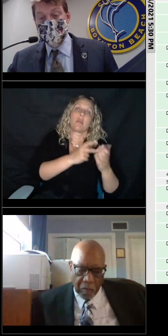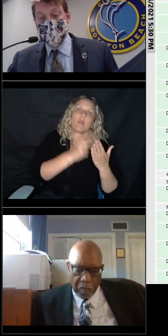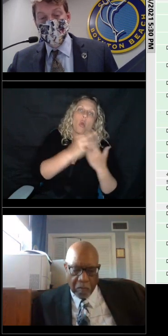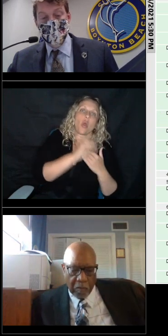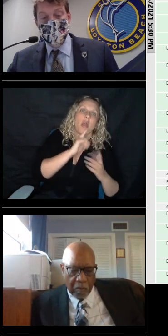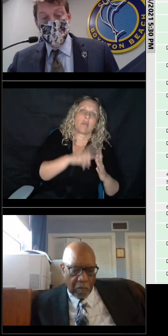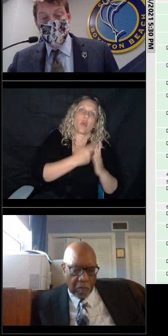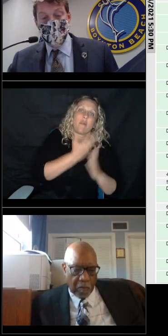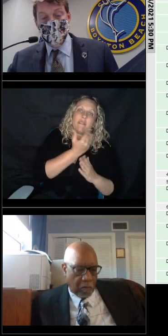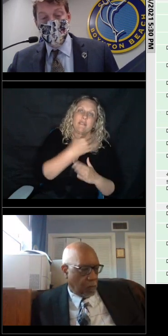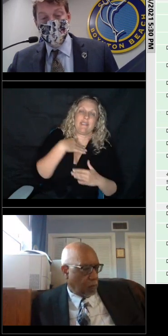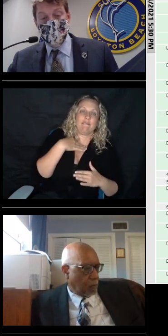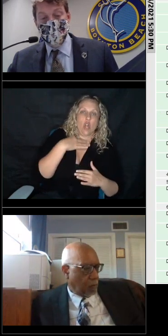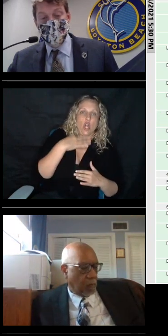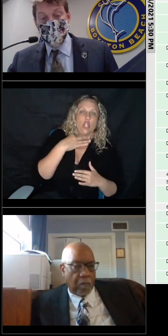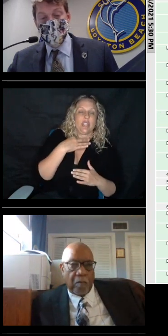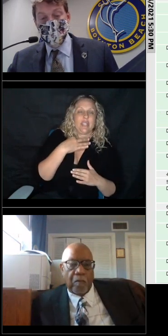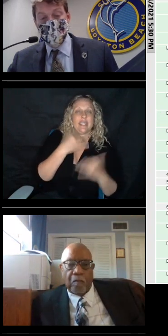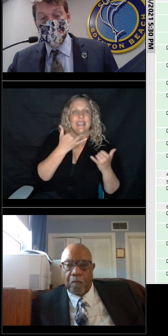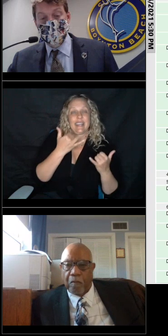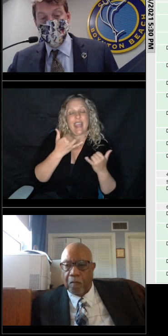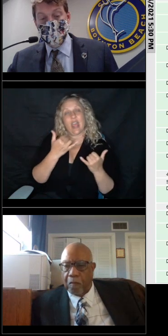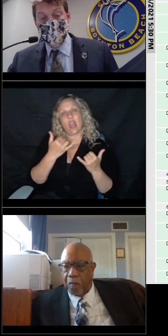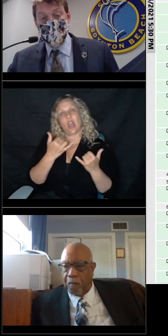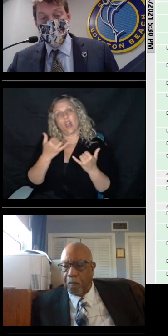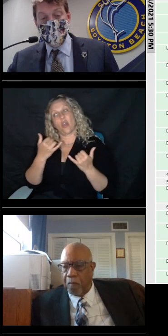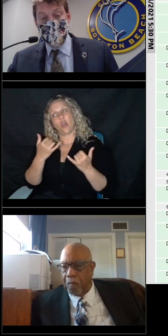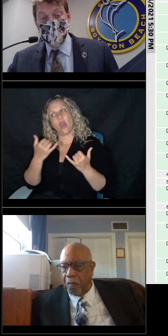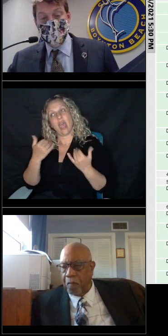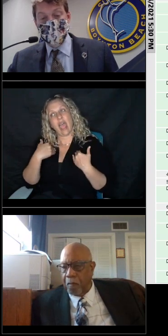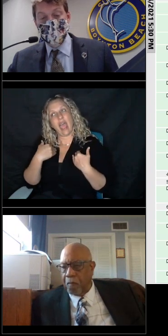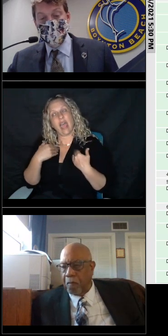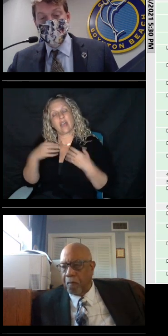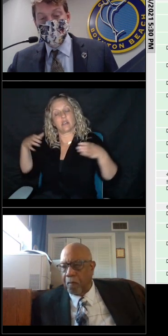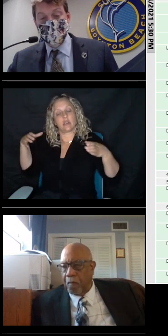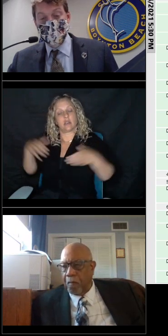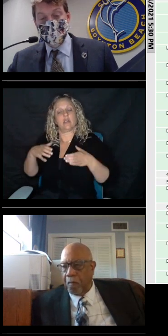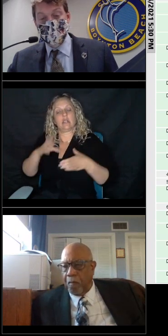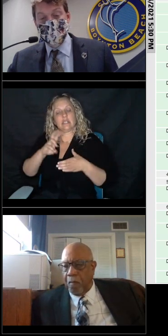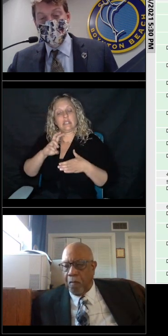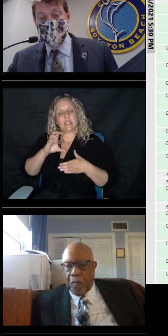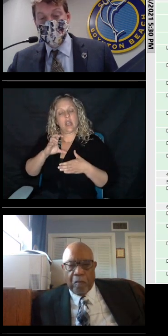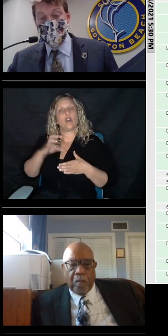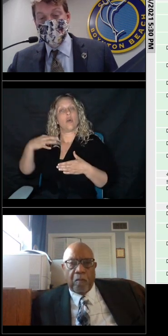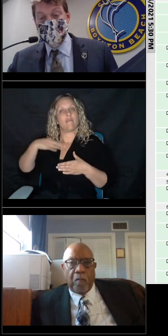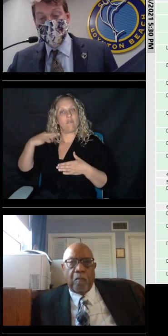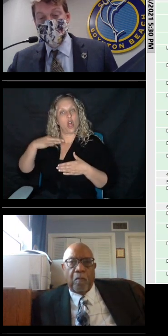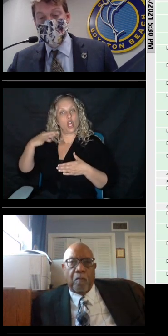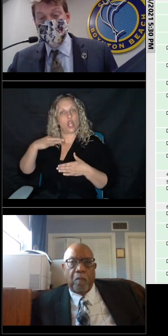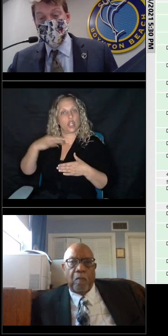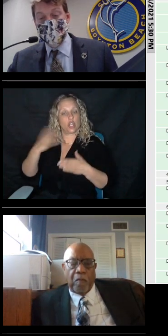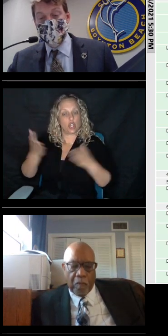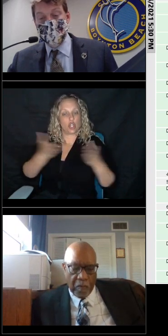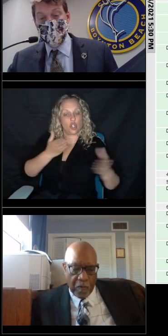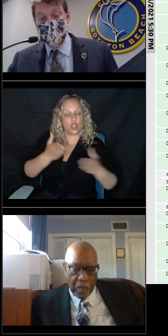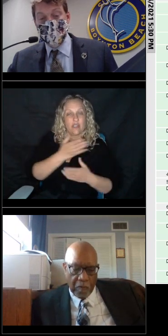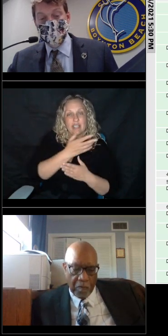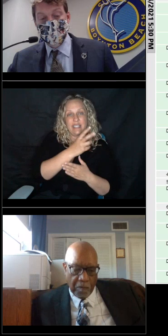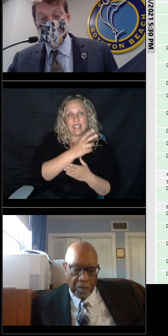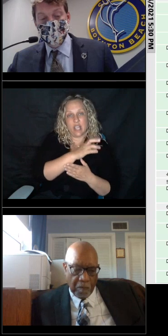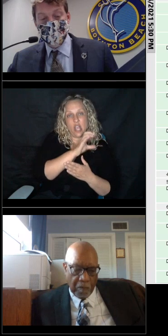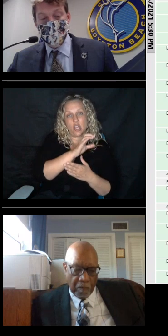15 volunteers and currently has a corps of greater than 600 volunteers serving the nearly 1,600